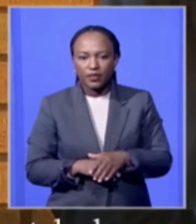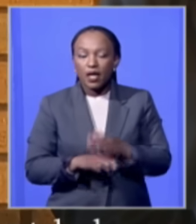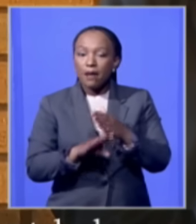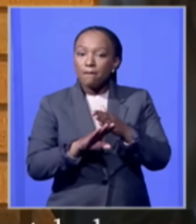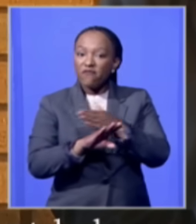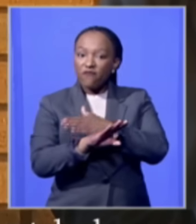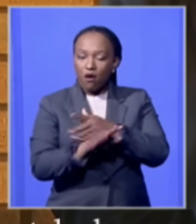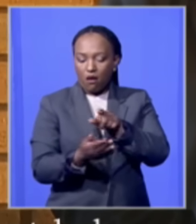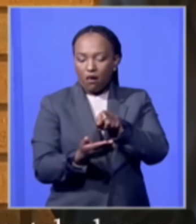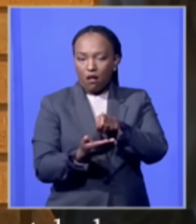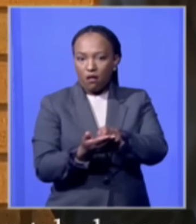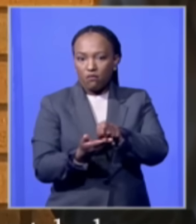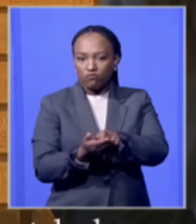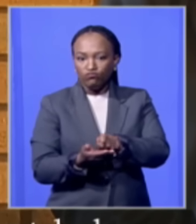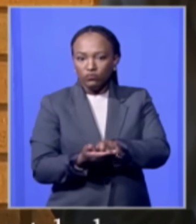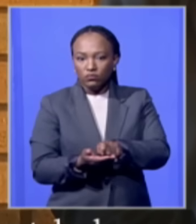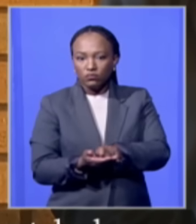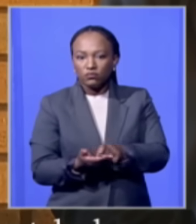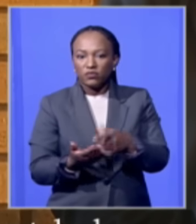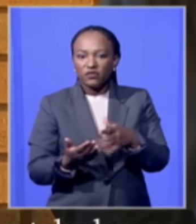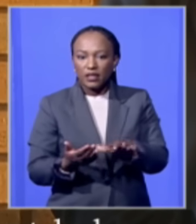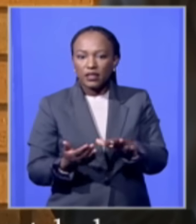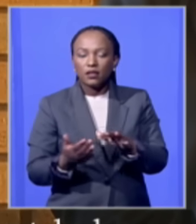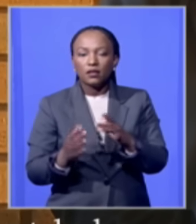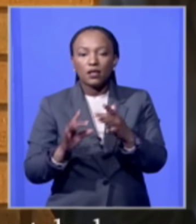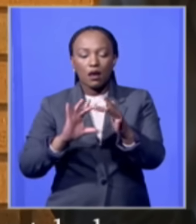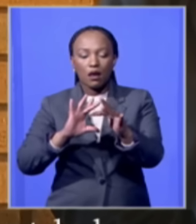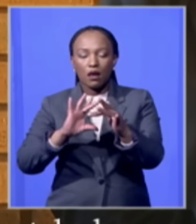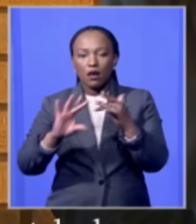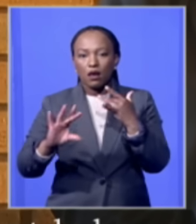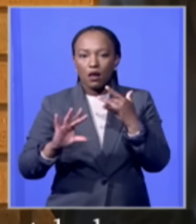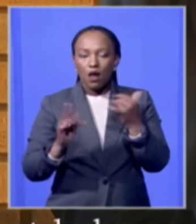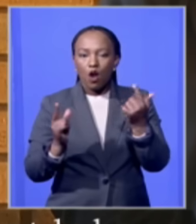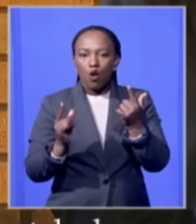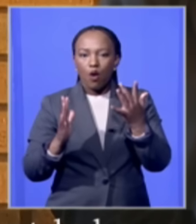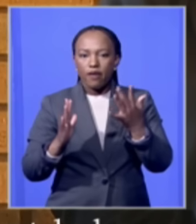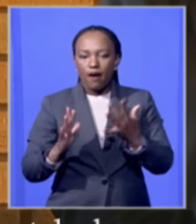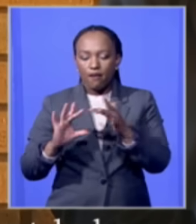write, with the correspondence from our lawyers,